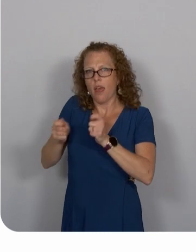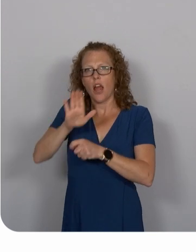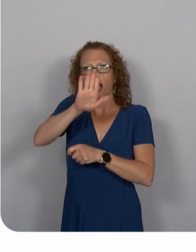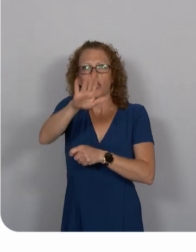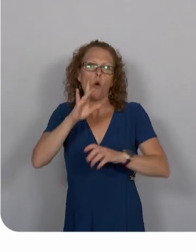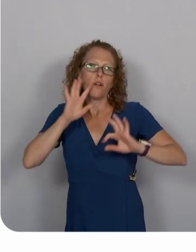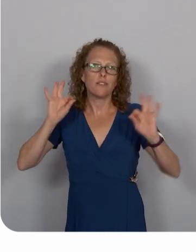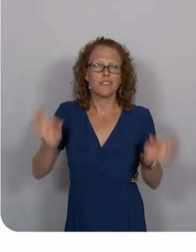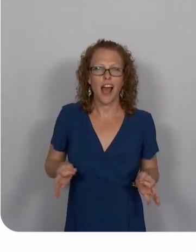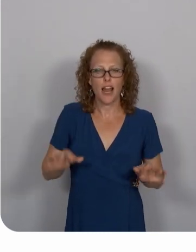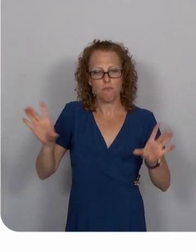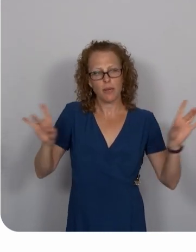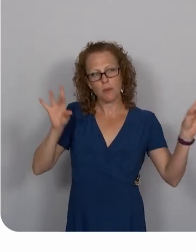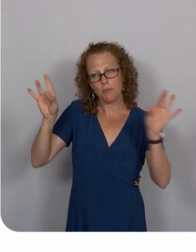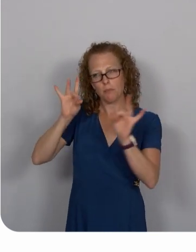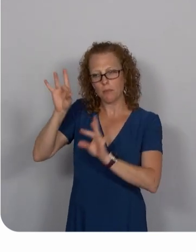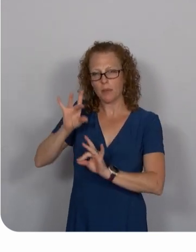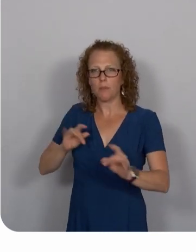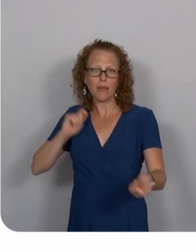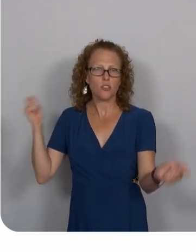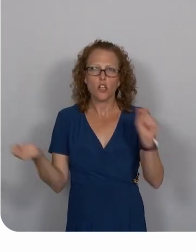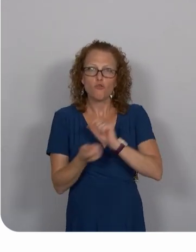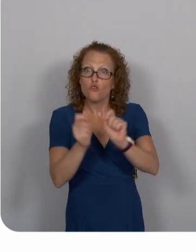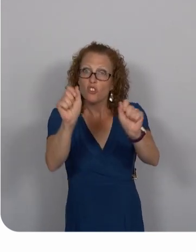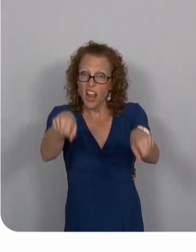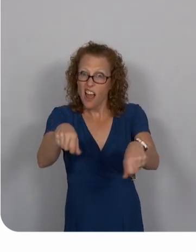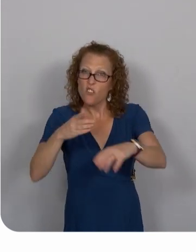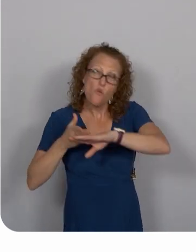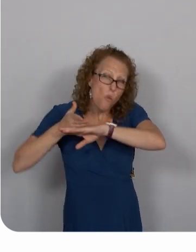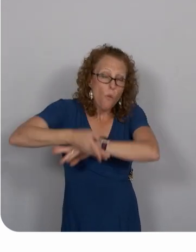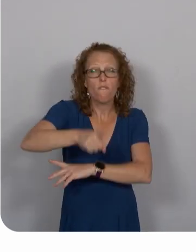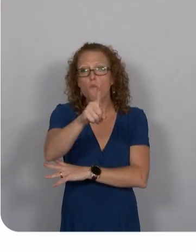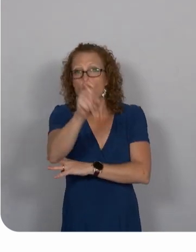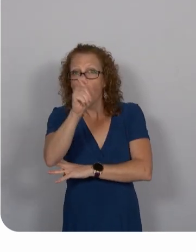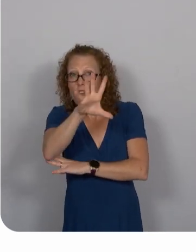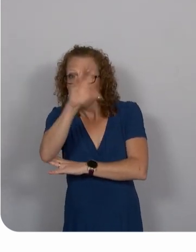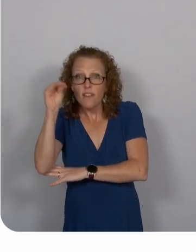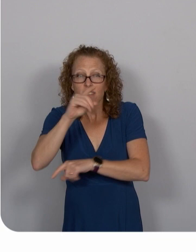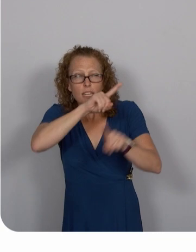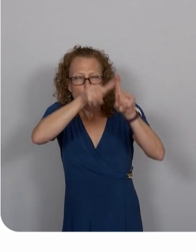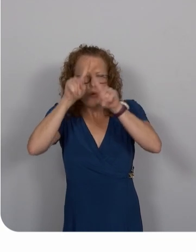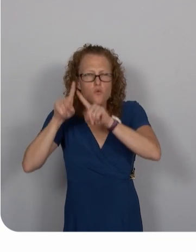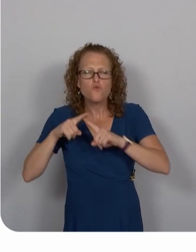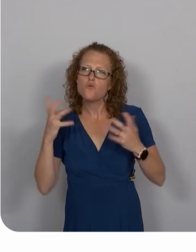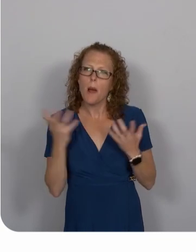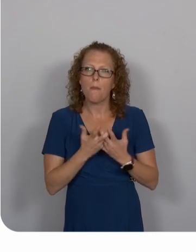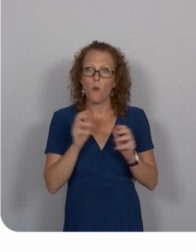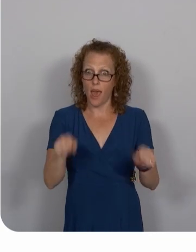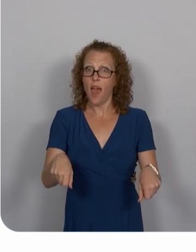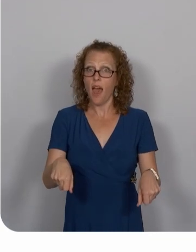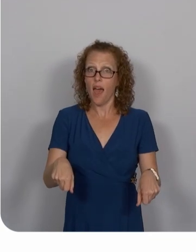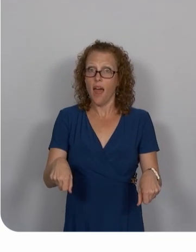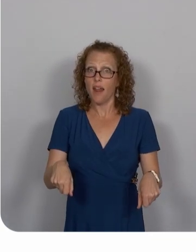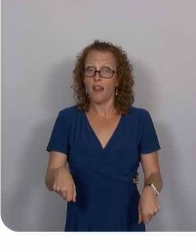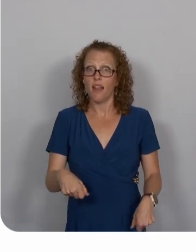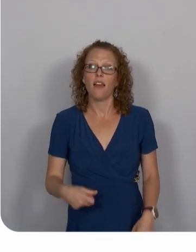and lenses with more than 150 different combinations. Woo!